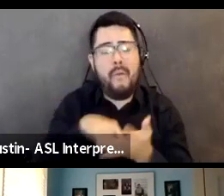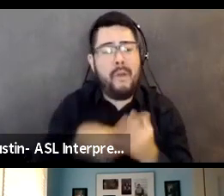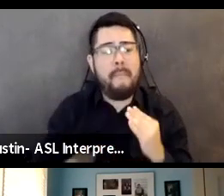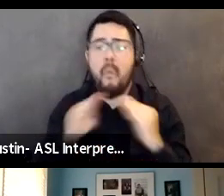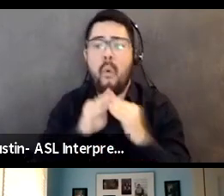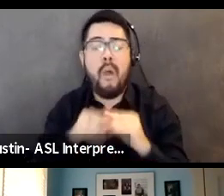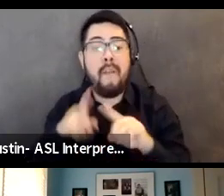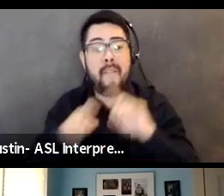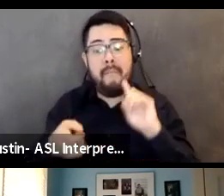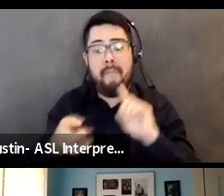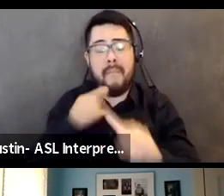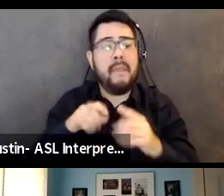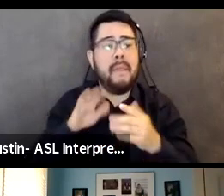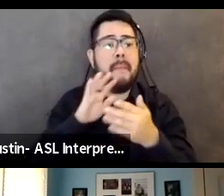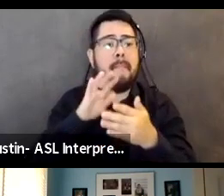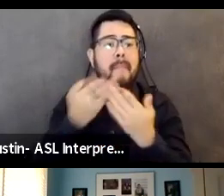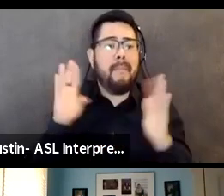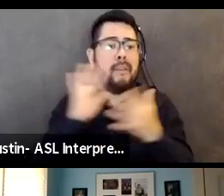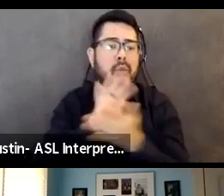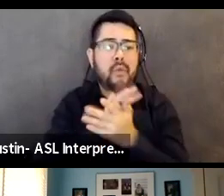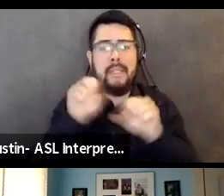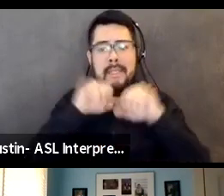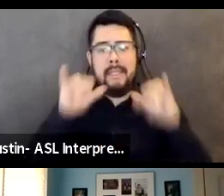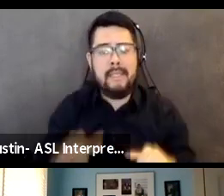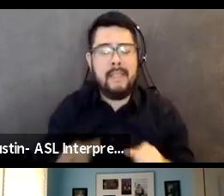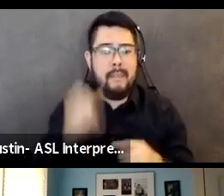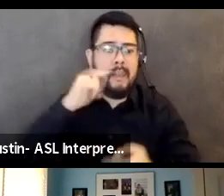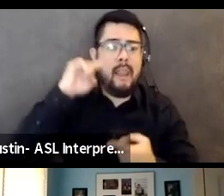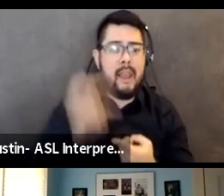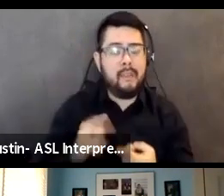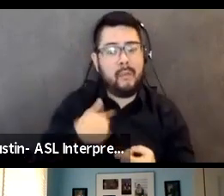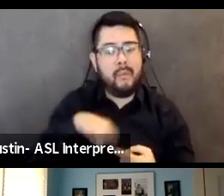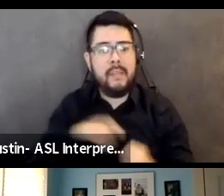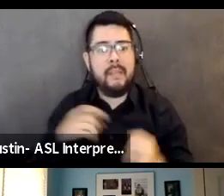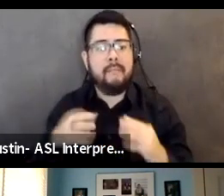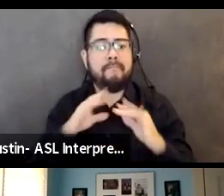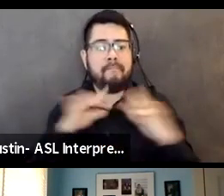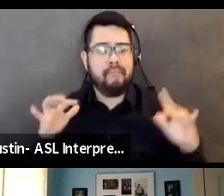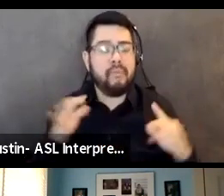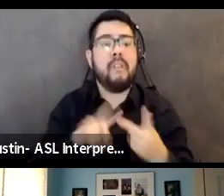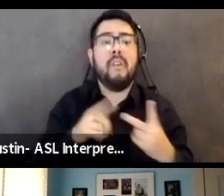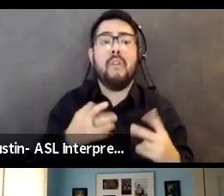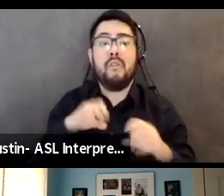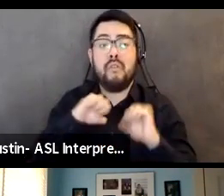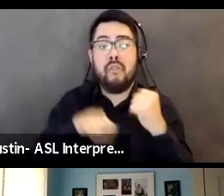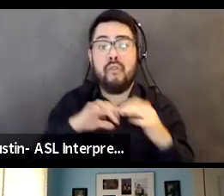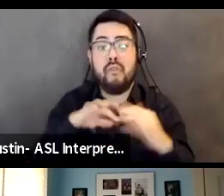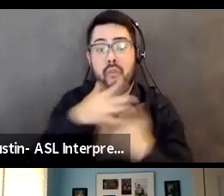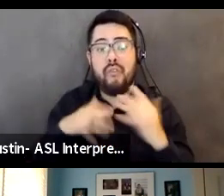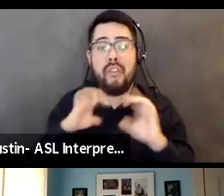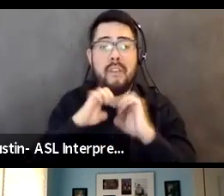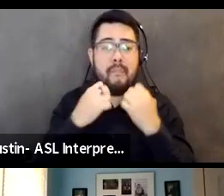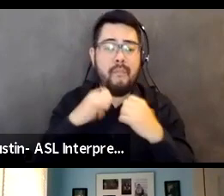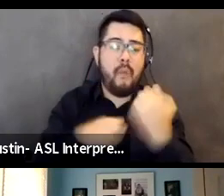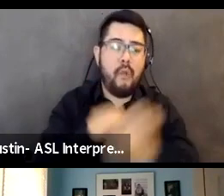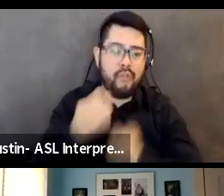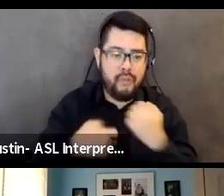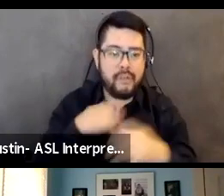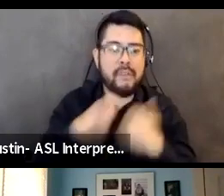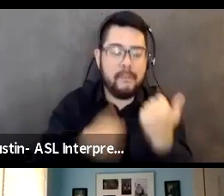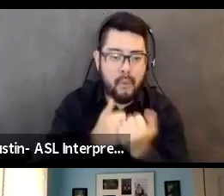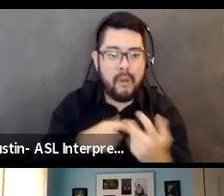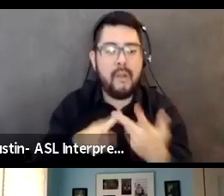public school system than high quality academics differentiate instruction to meet their needs social emotional supports enrichment opportunities equity and resources and regular family